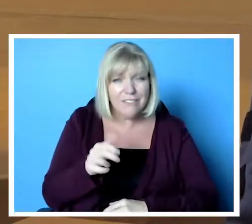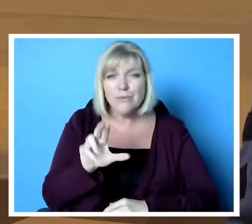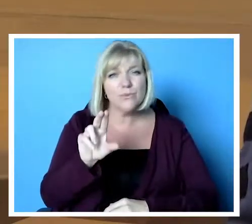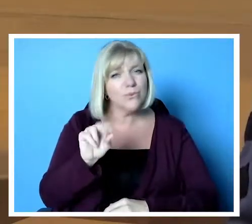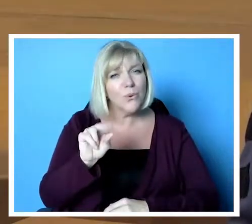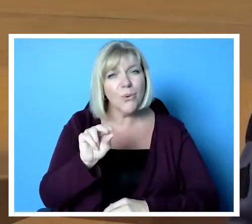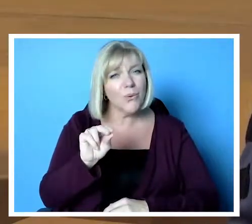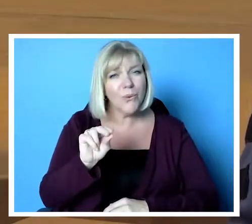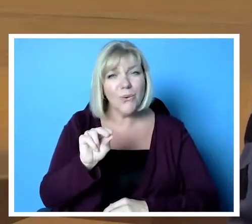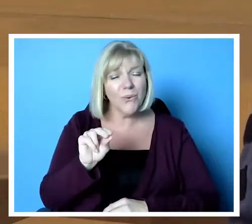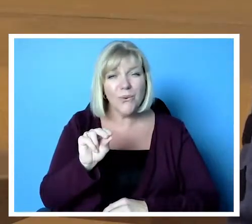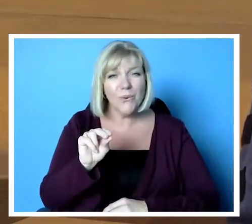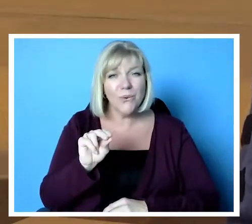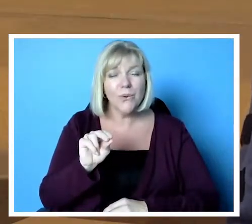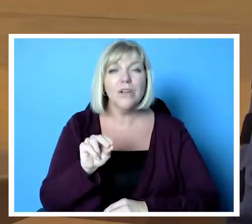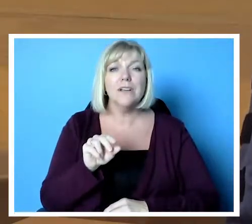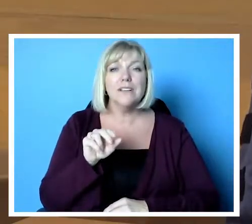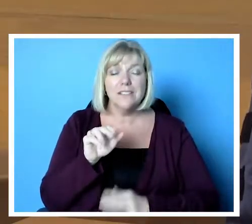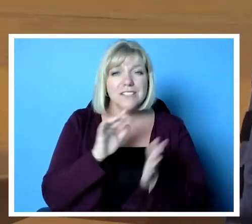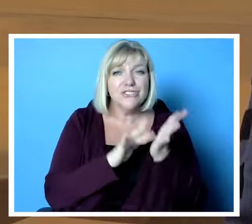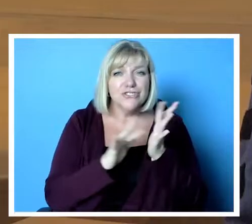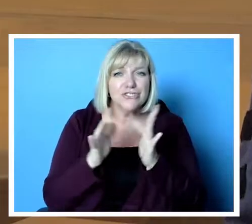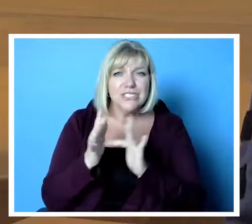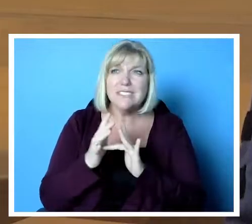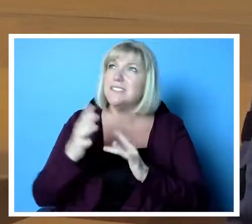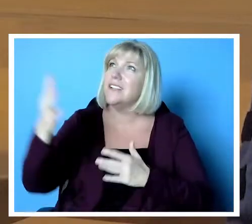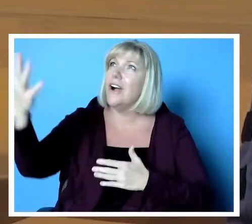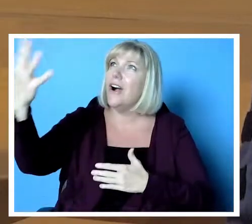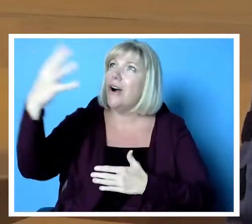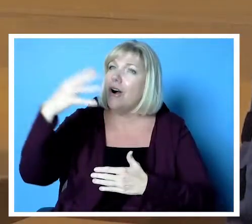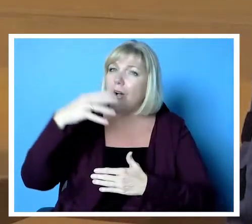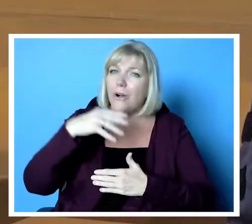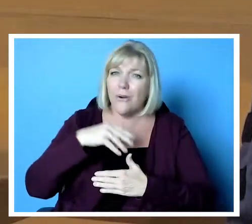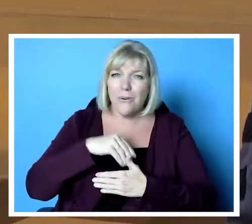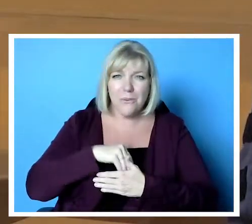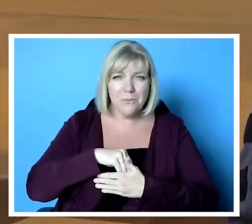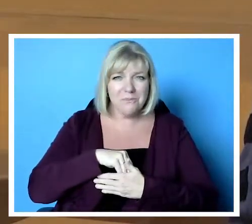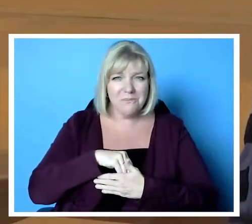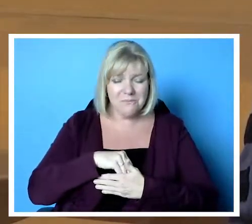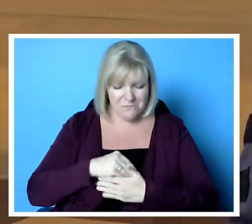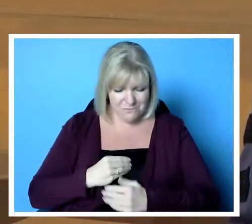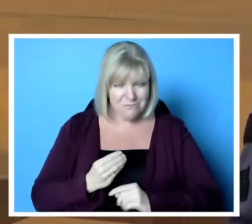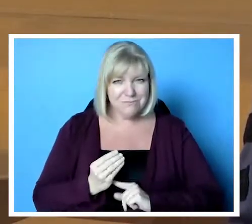Instead, it exists within you as a gift from the divine.